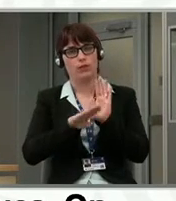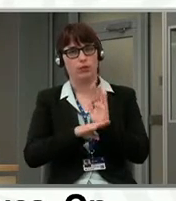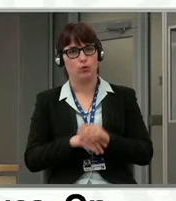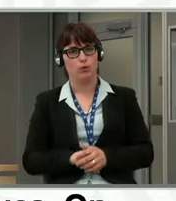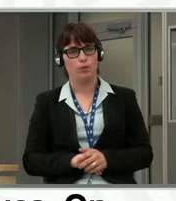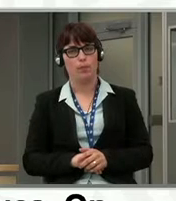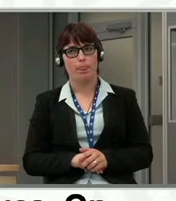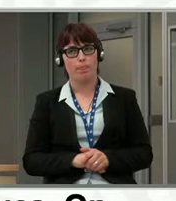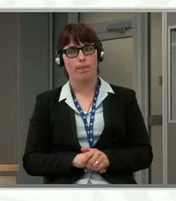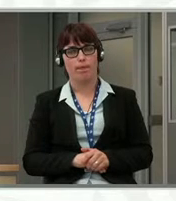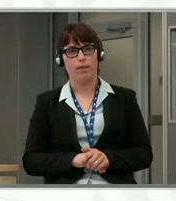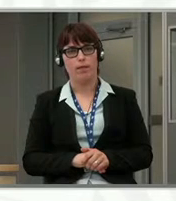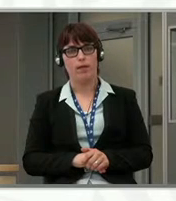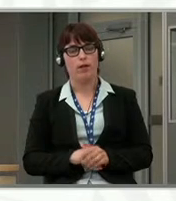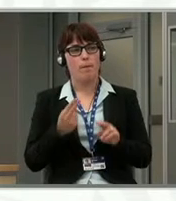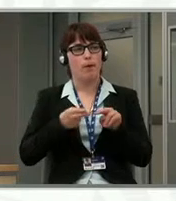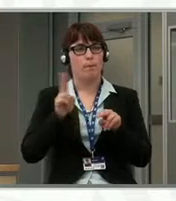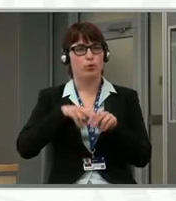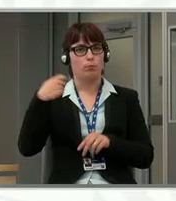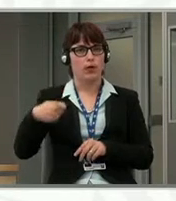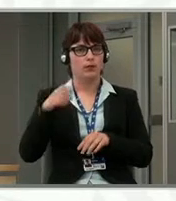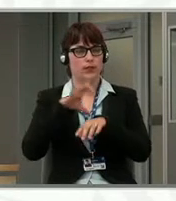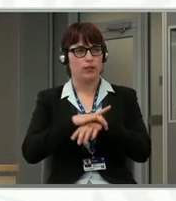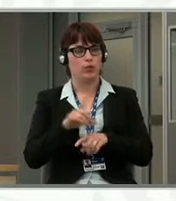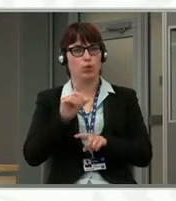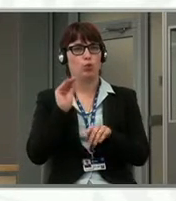to fulfill this convention fully.